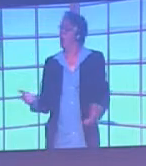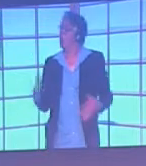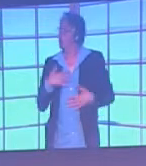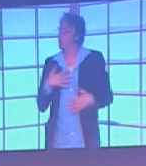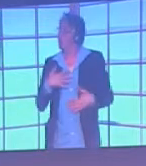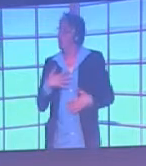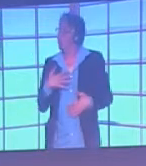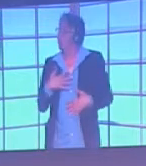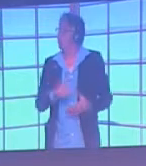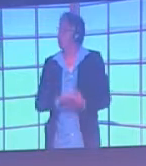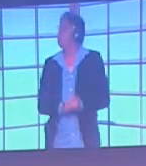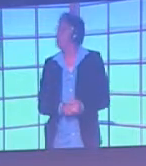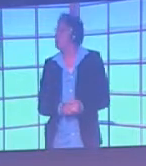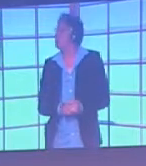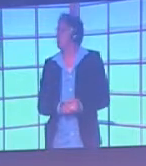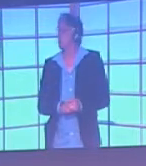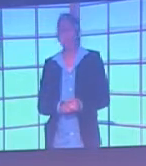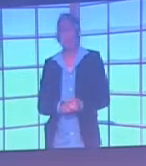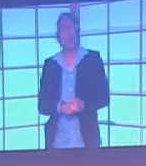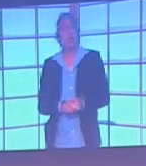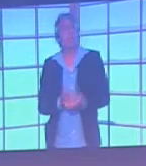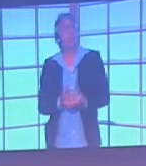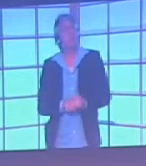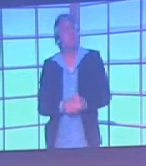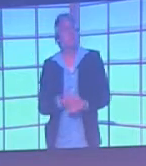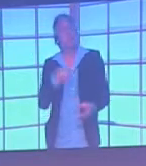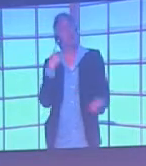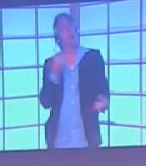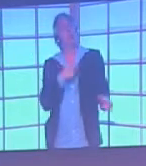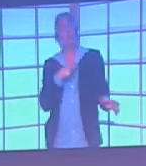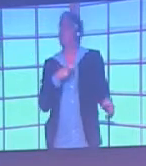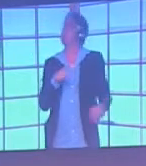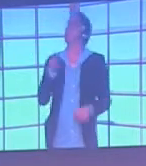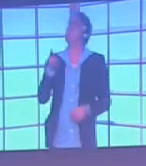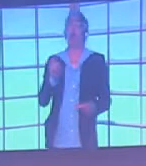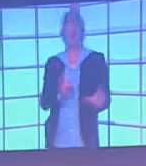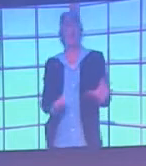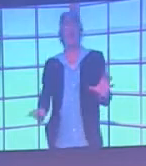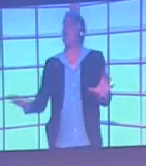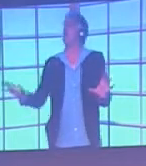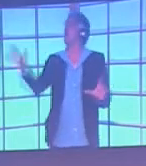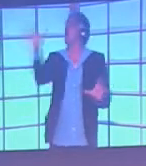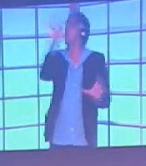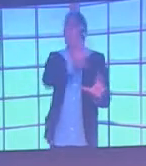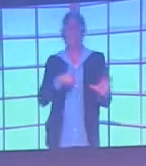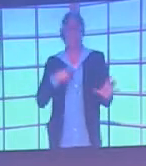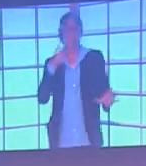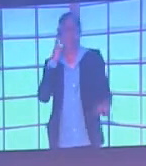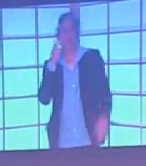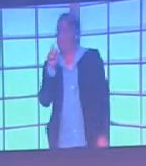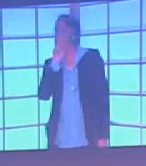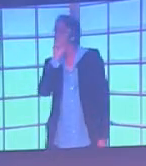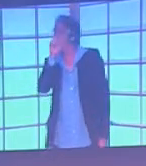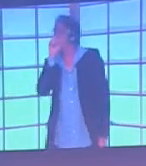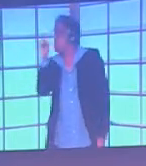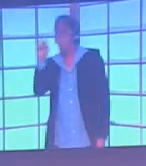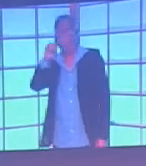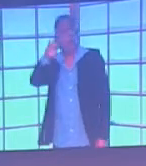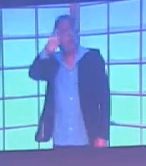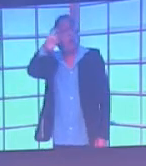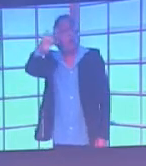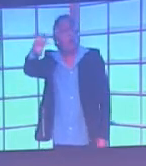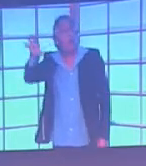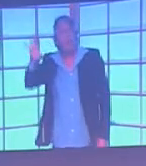we found in some parts of Europe, Joe, I think, turning to you, where disabled fans